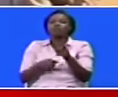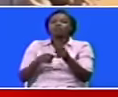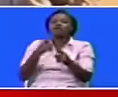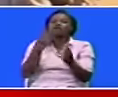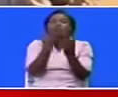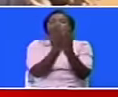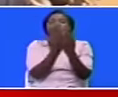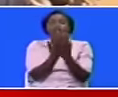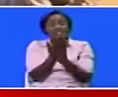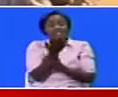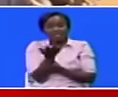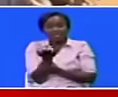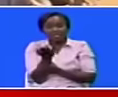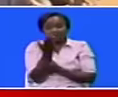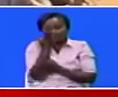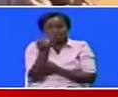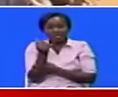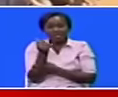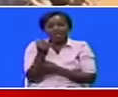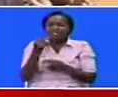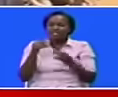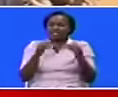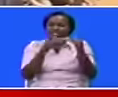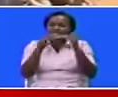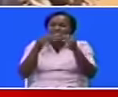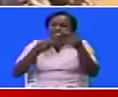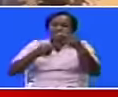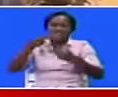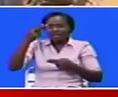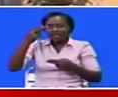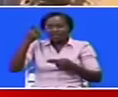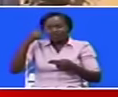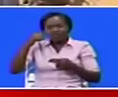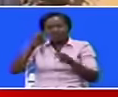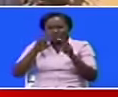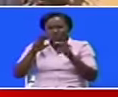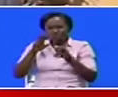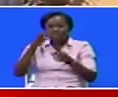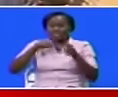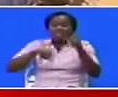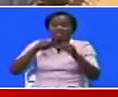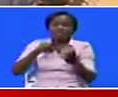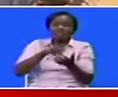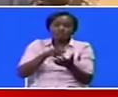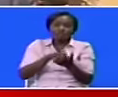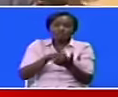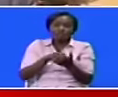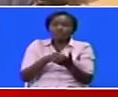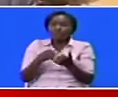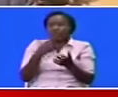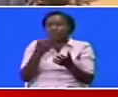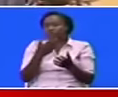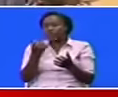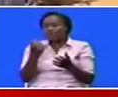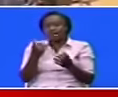it, because he says the standards are very high for those seeking elective posts, and this will make maybe the universities to admit